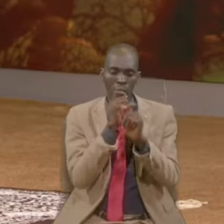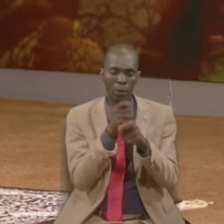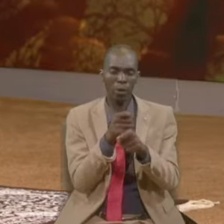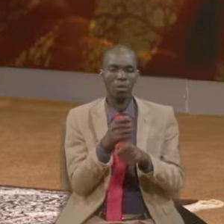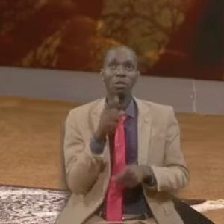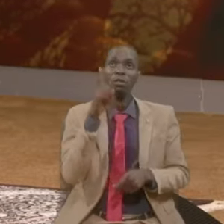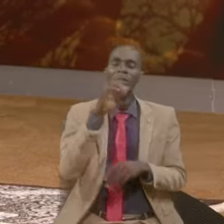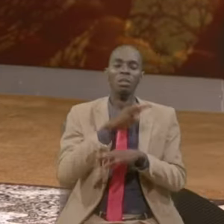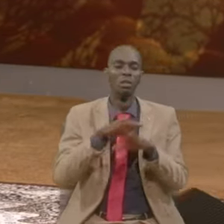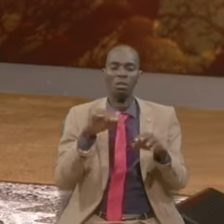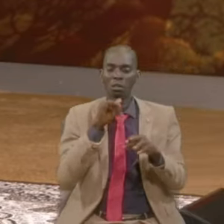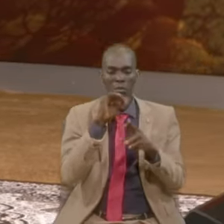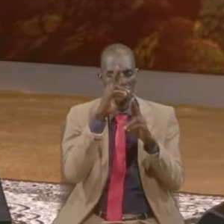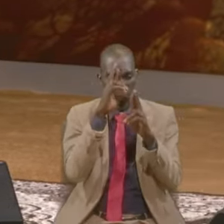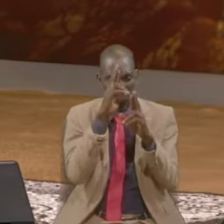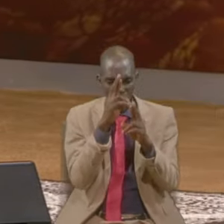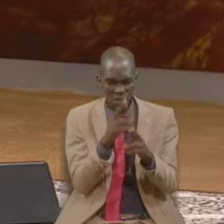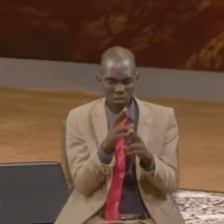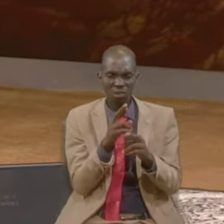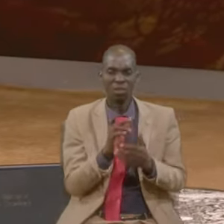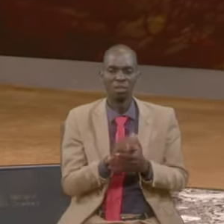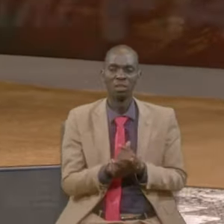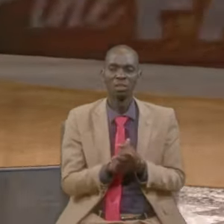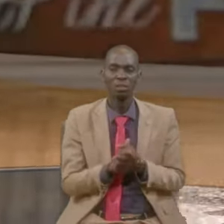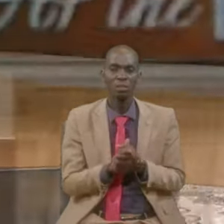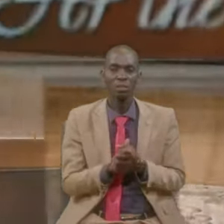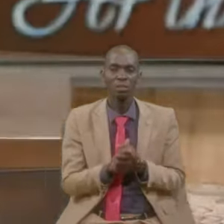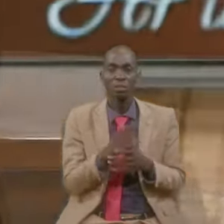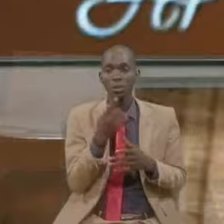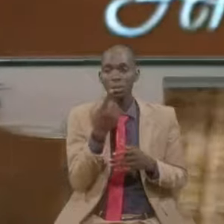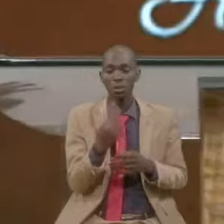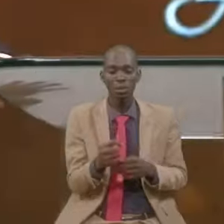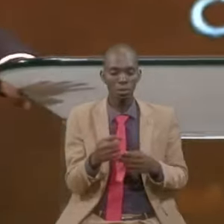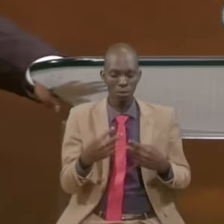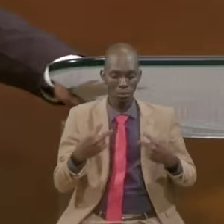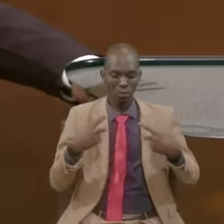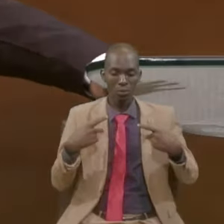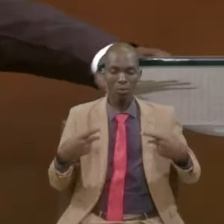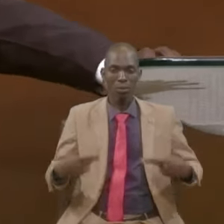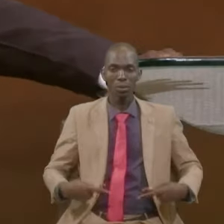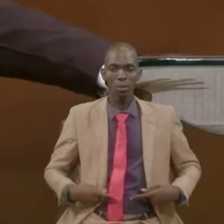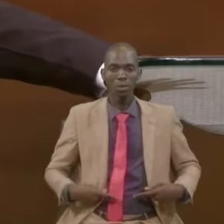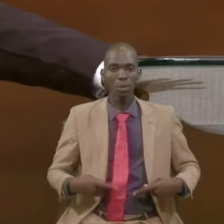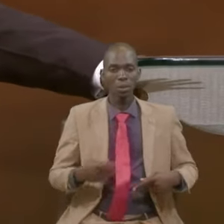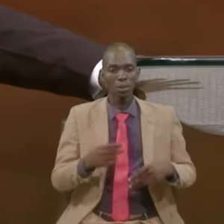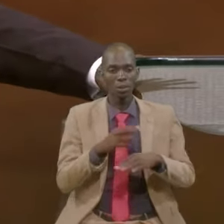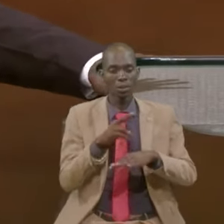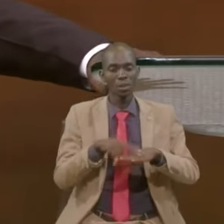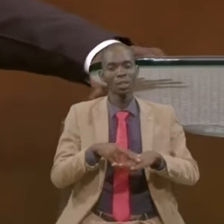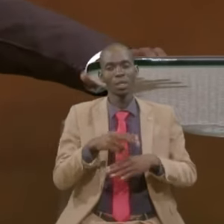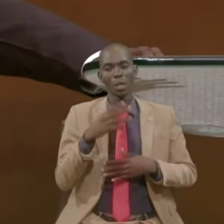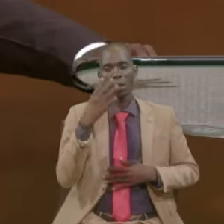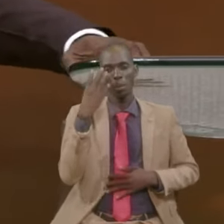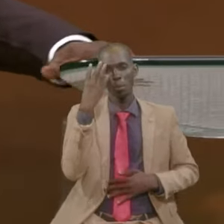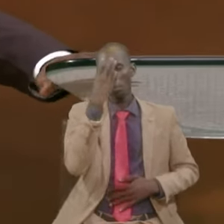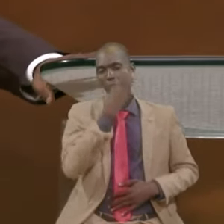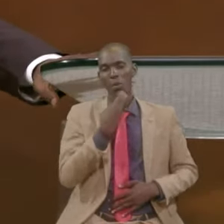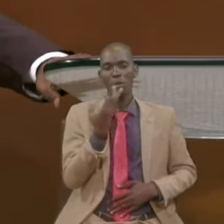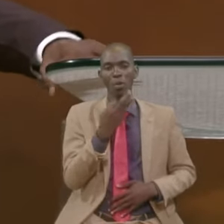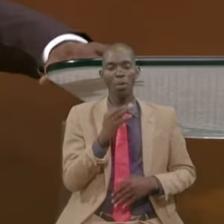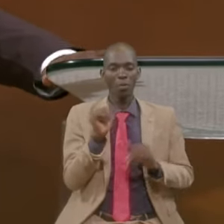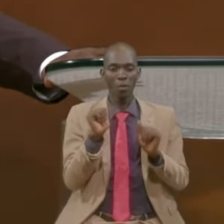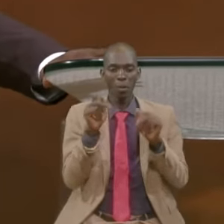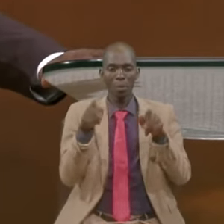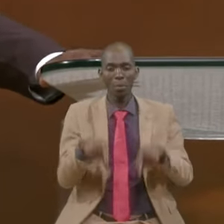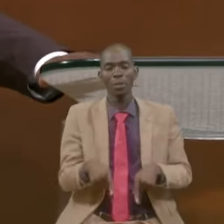does not regard the physical, natural beauty of a man, of